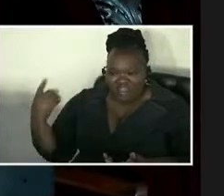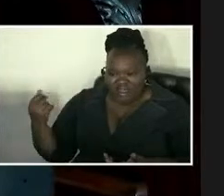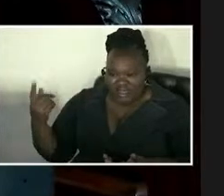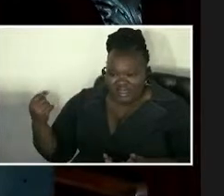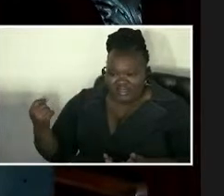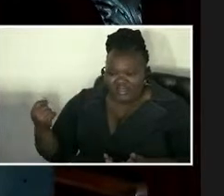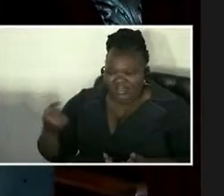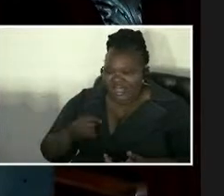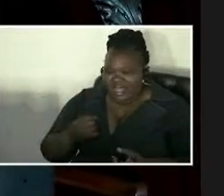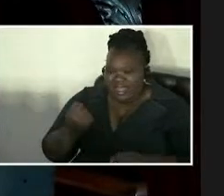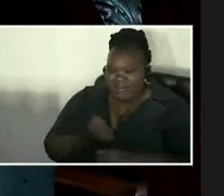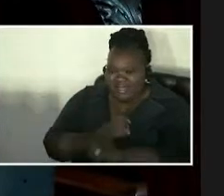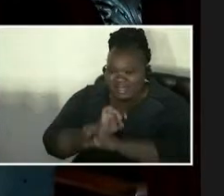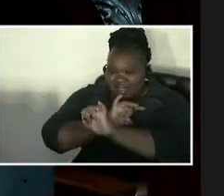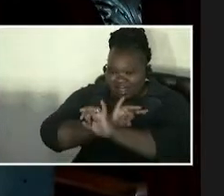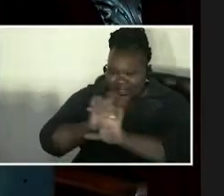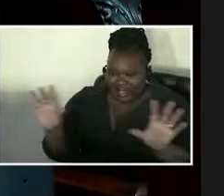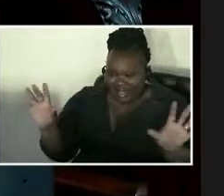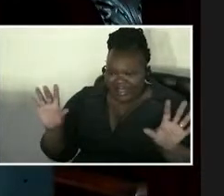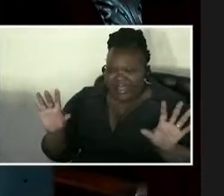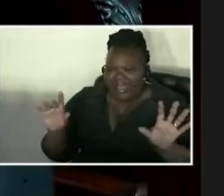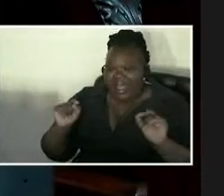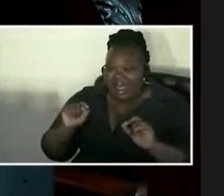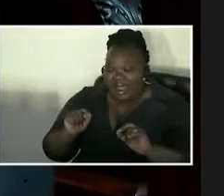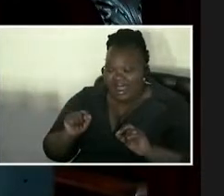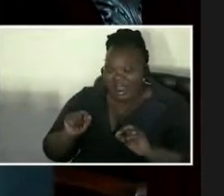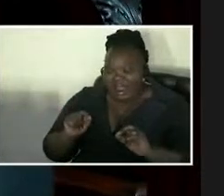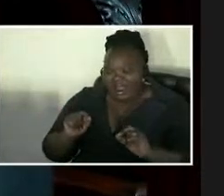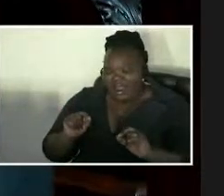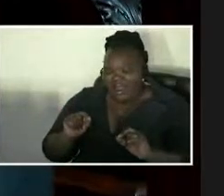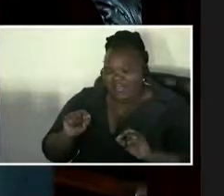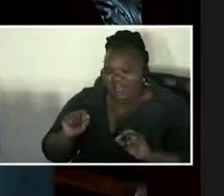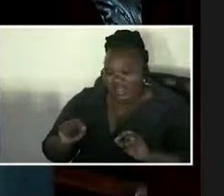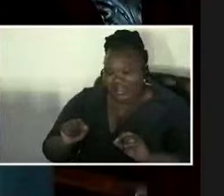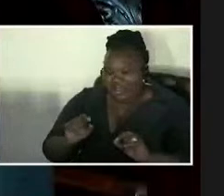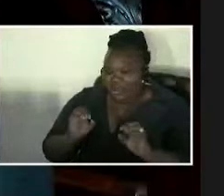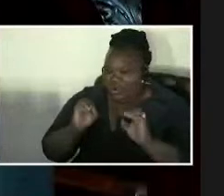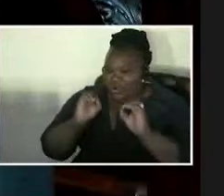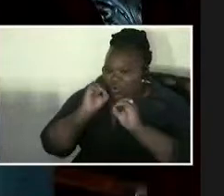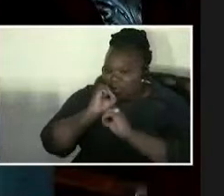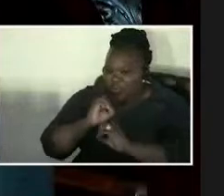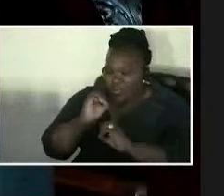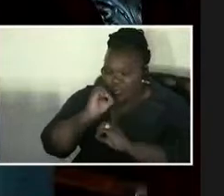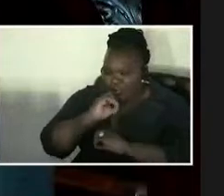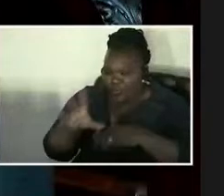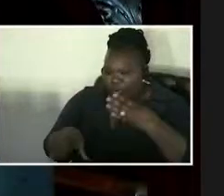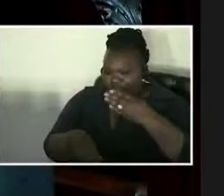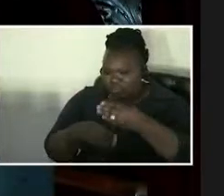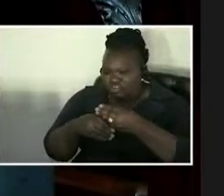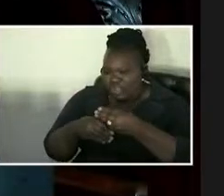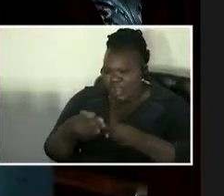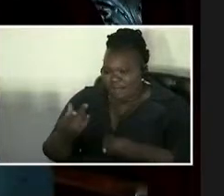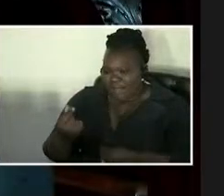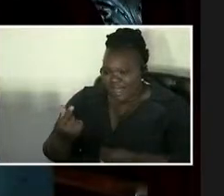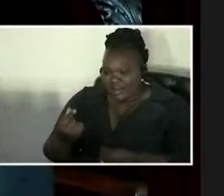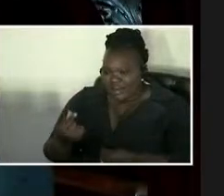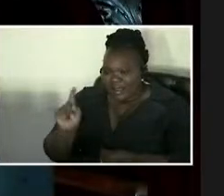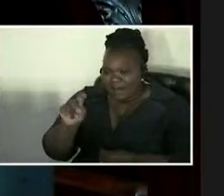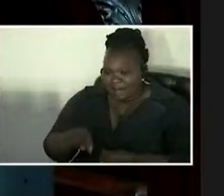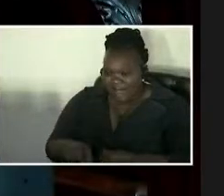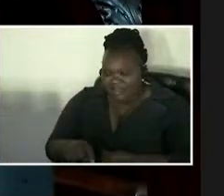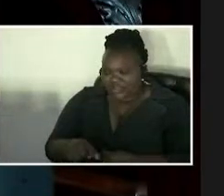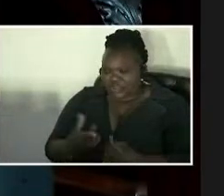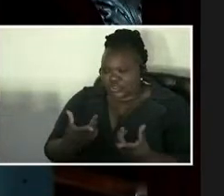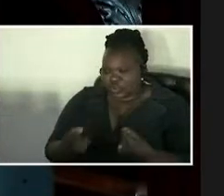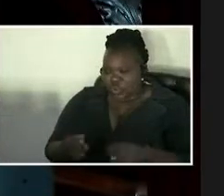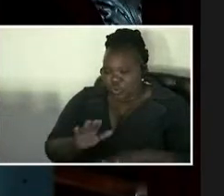clear that in south africa's current economic climate that there is no additional money we must do more with